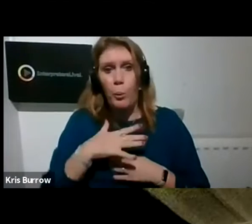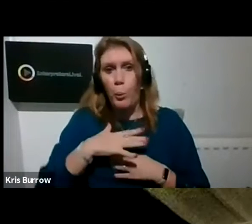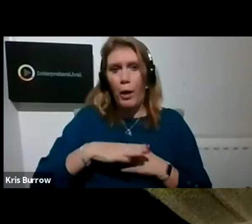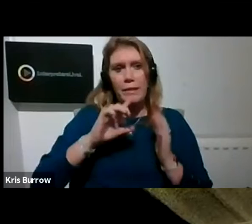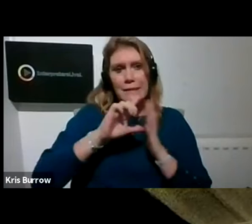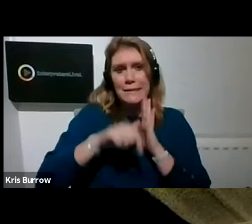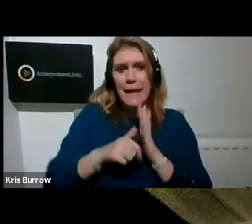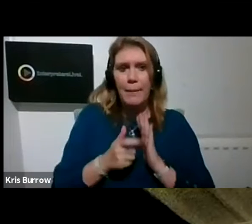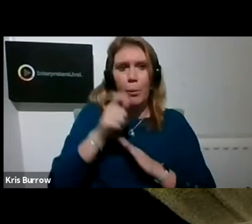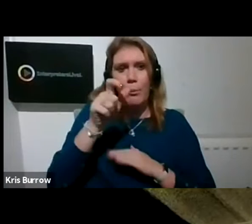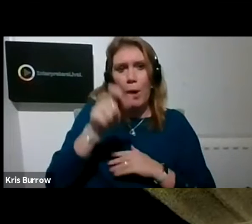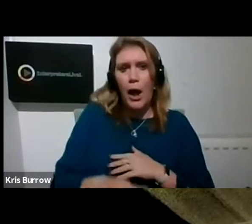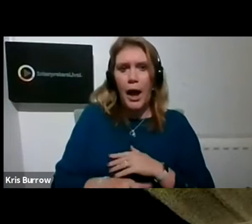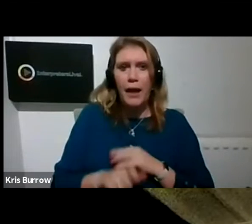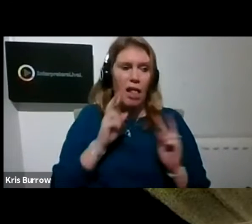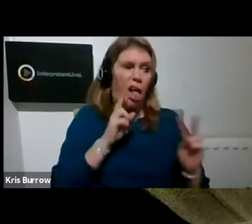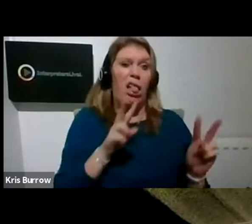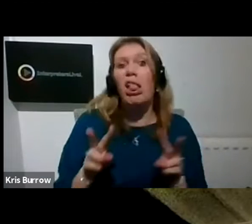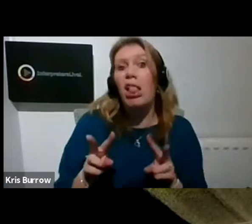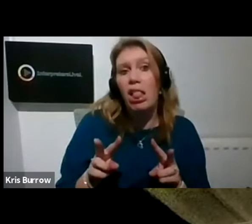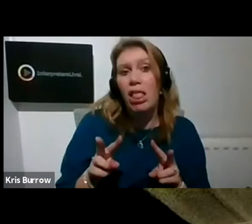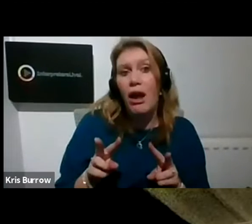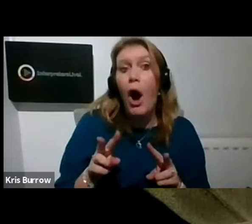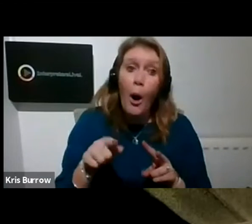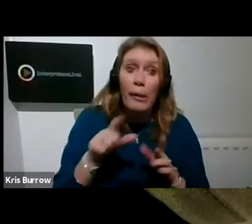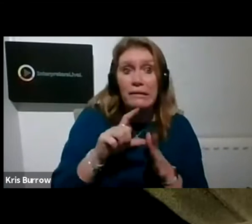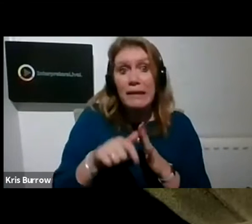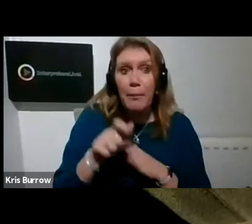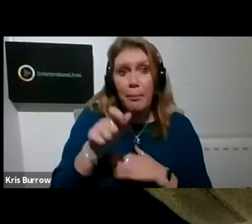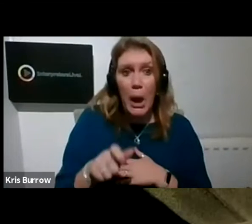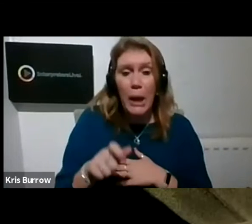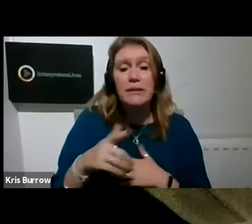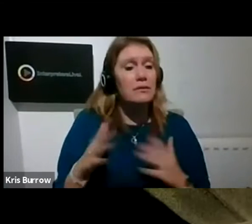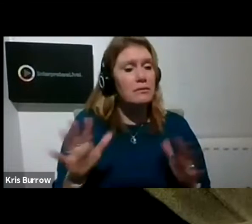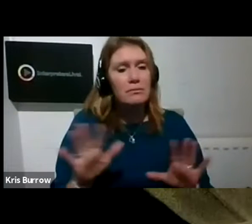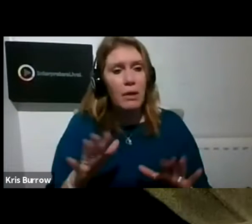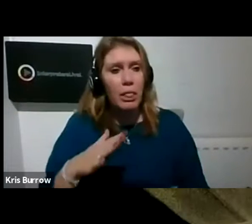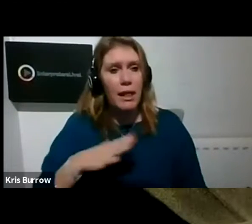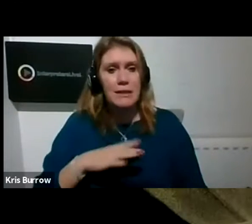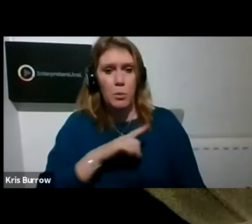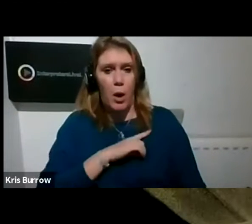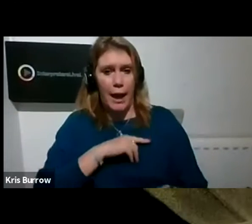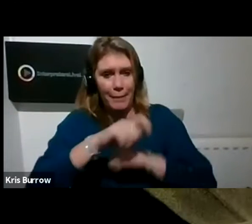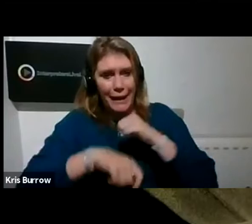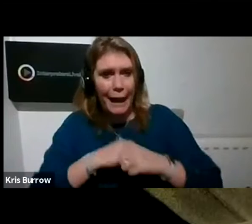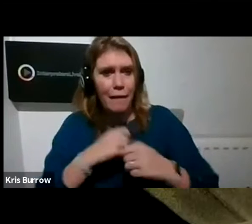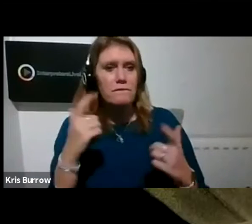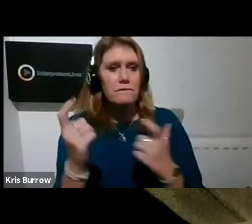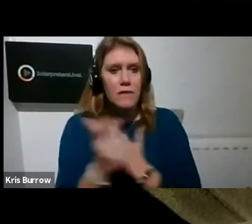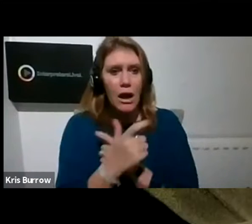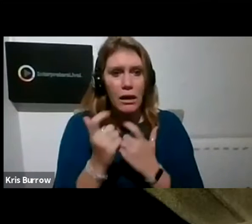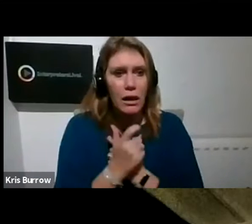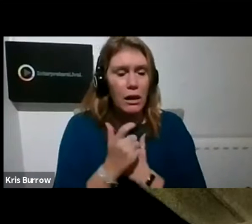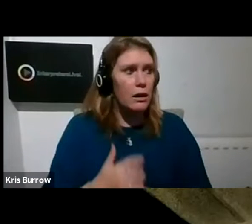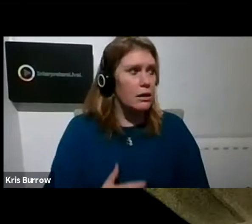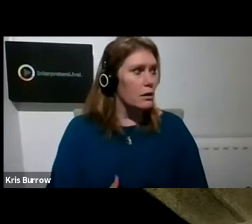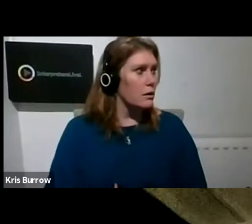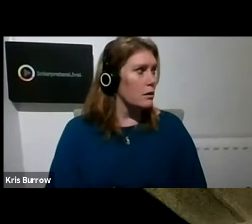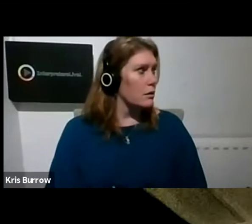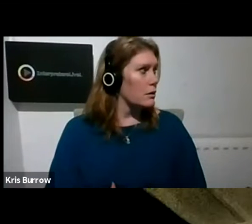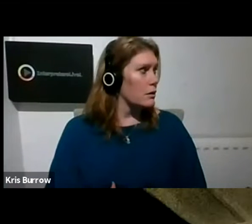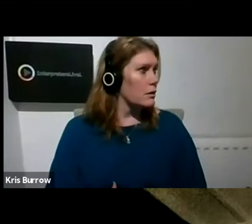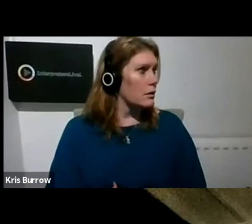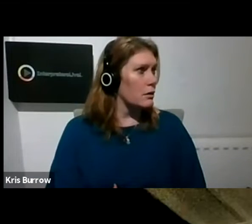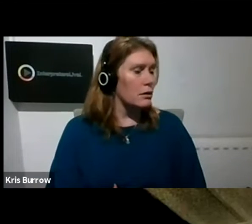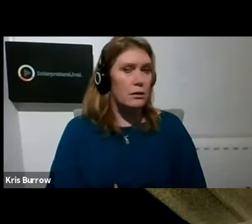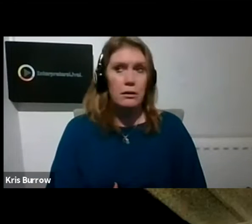that's when that decision became really firm, because I was like, yeah, that's important. Well, I think the sound